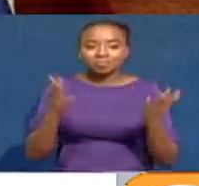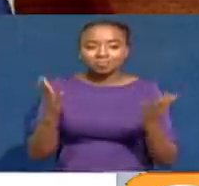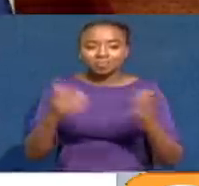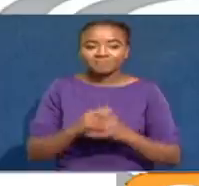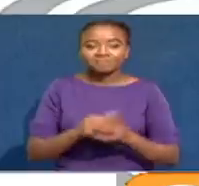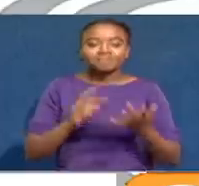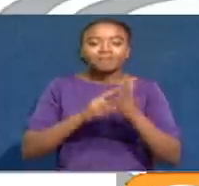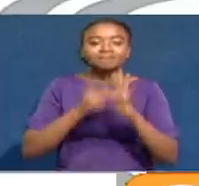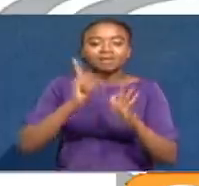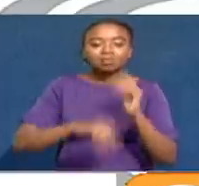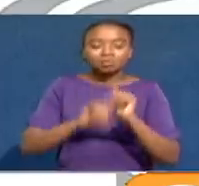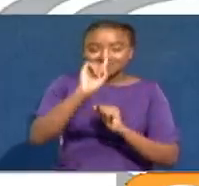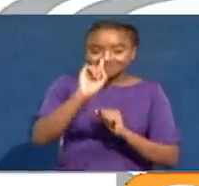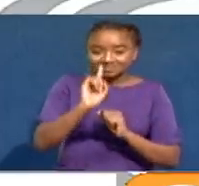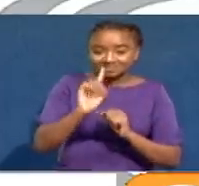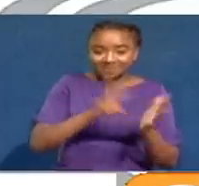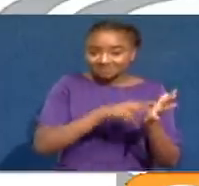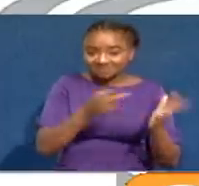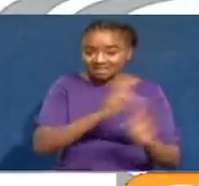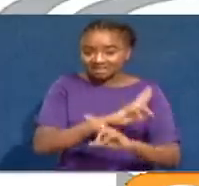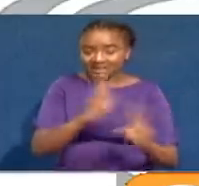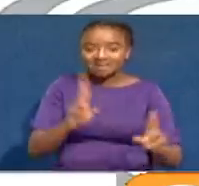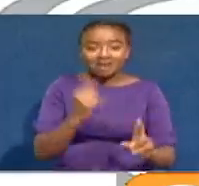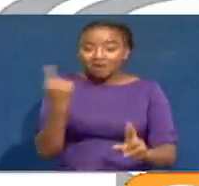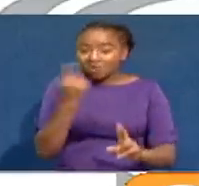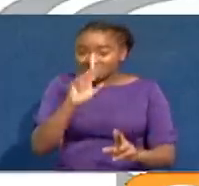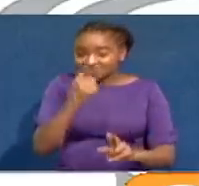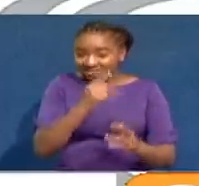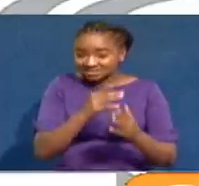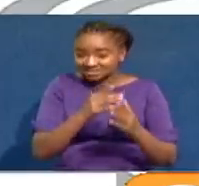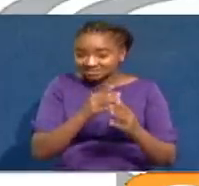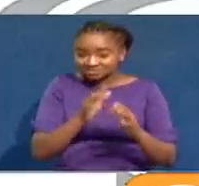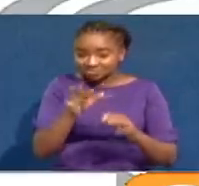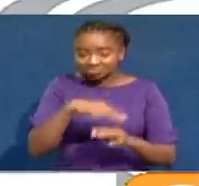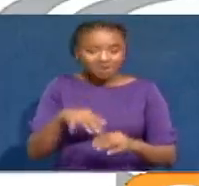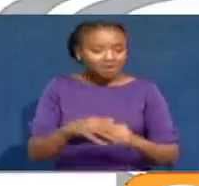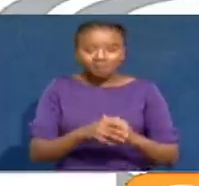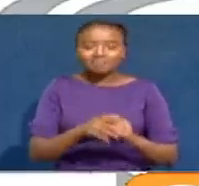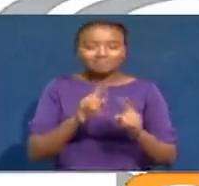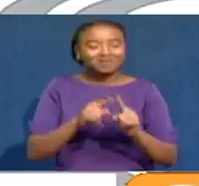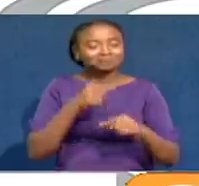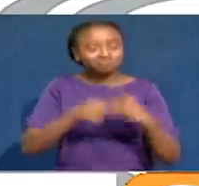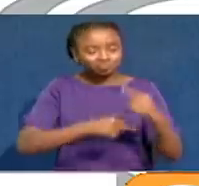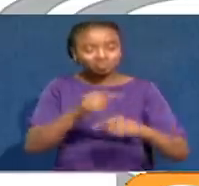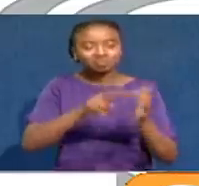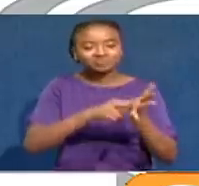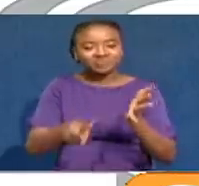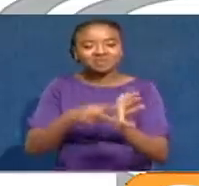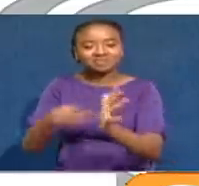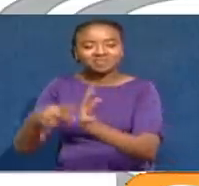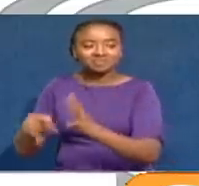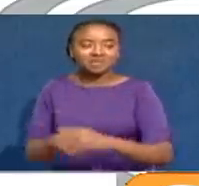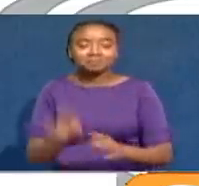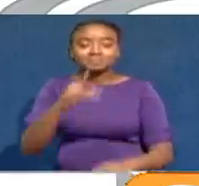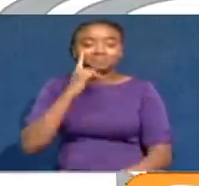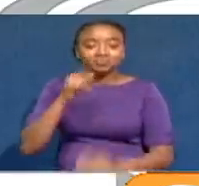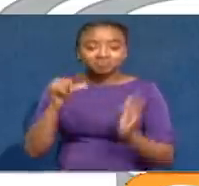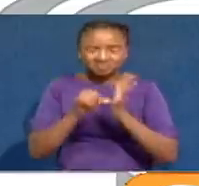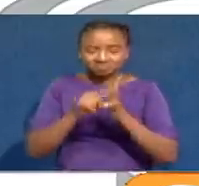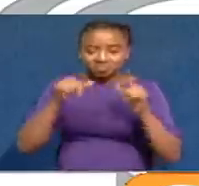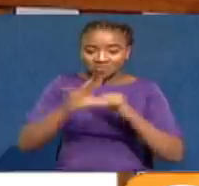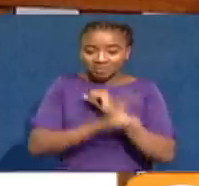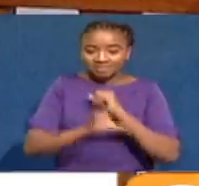inroads. Are you saying first round defeat? Not just first round. A rushing, decisive defeat. Let me tell you the problem we are facing in this